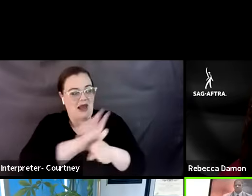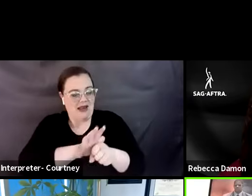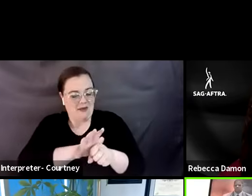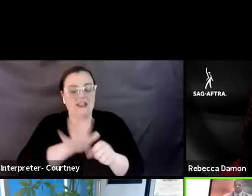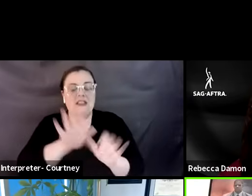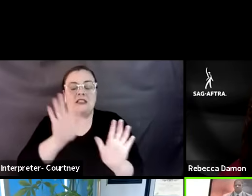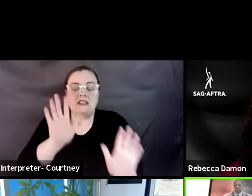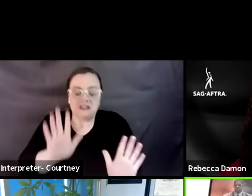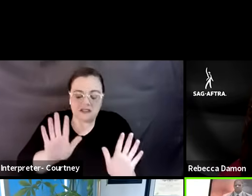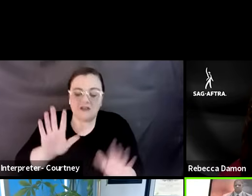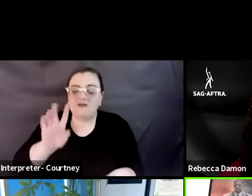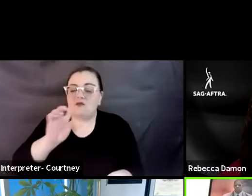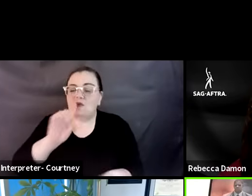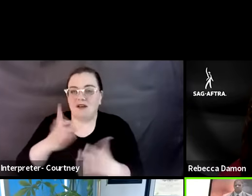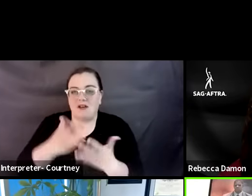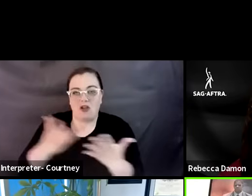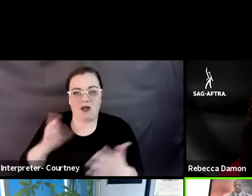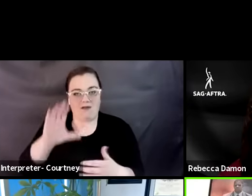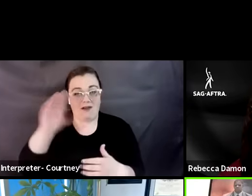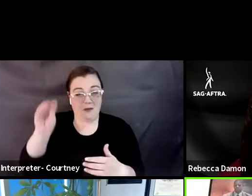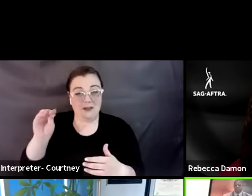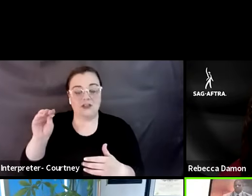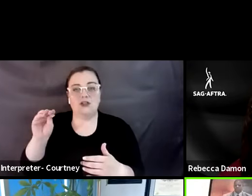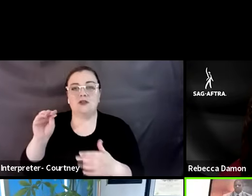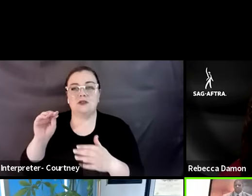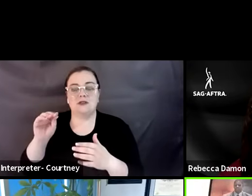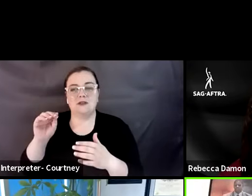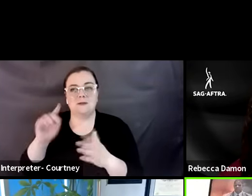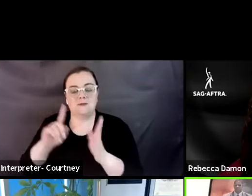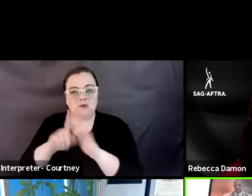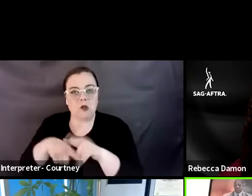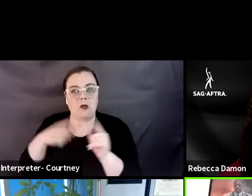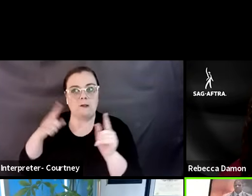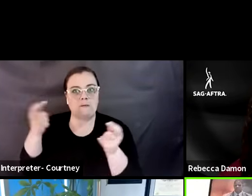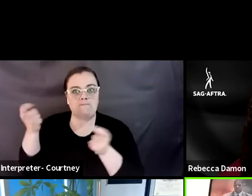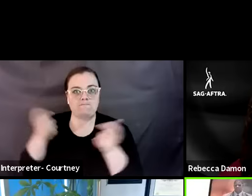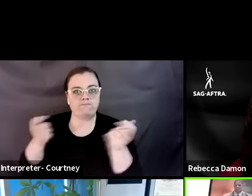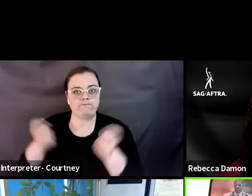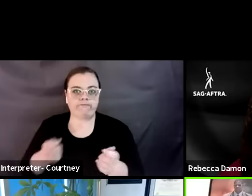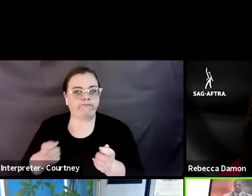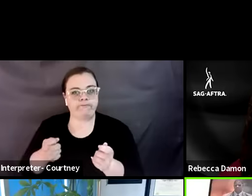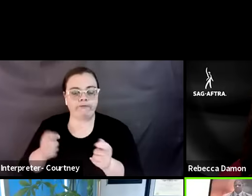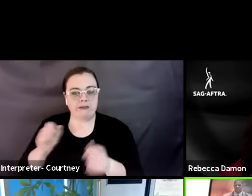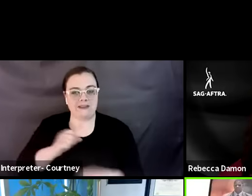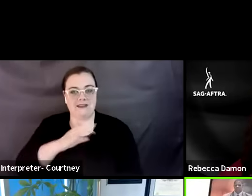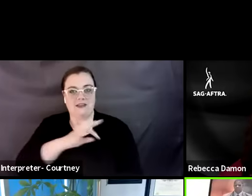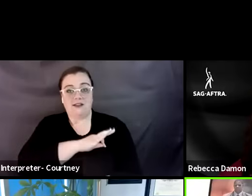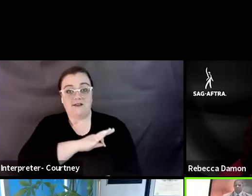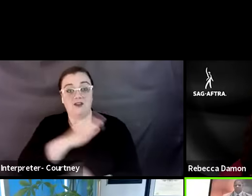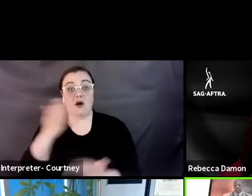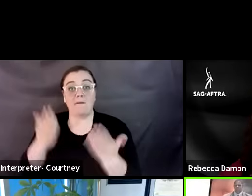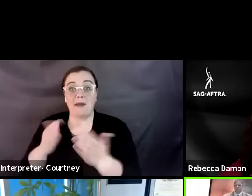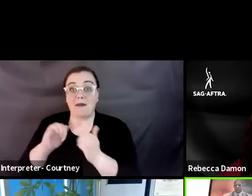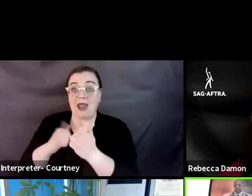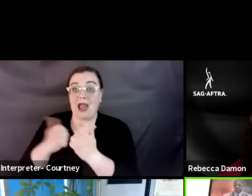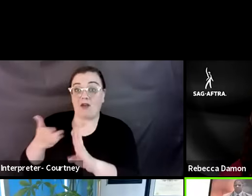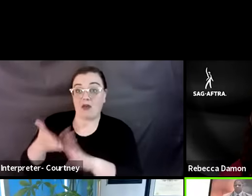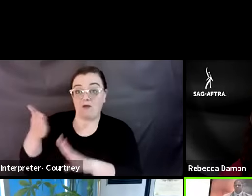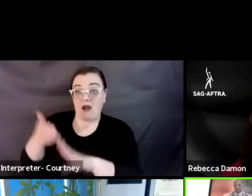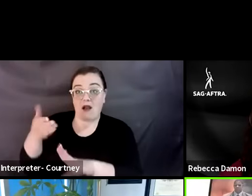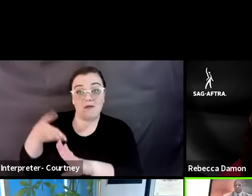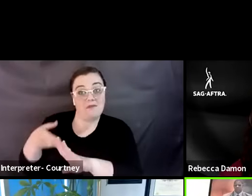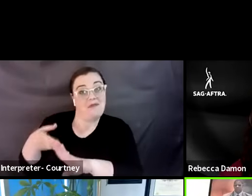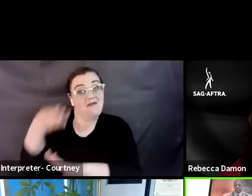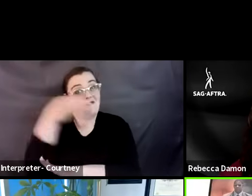tight, and they may have let go of a certain amount of support staff. So the way that they would have otherwise conducted business and efficiently